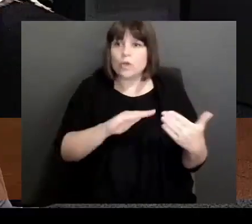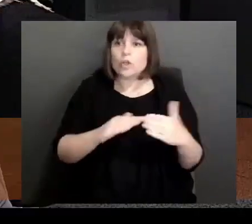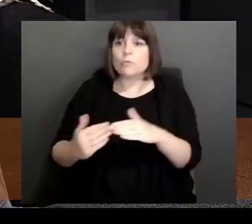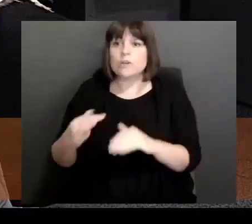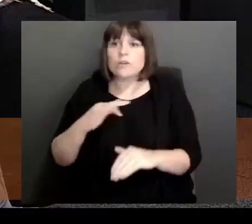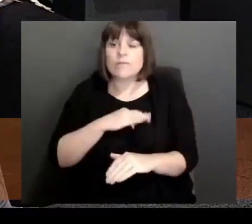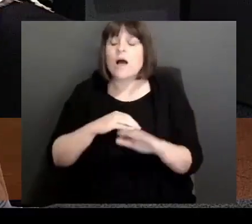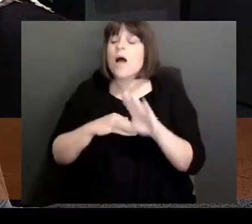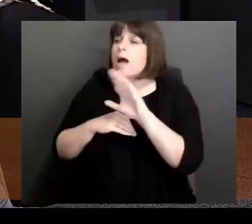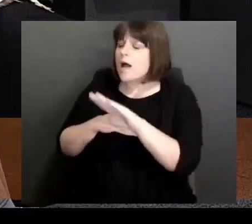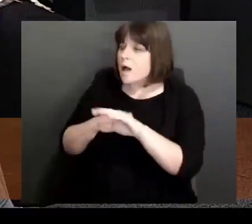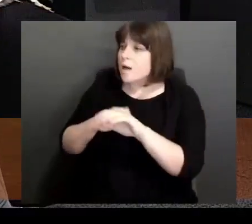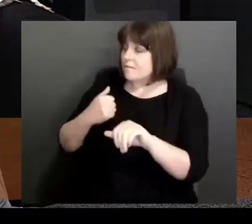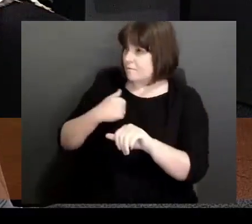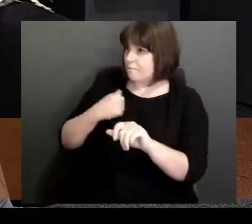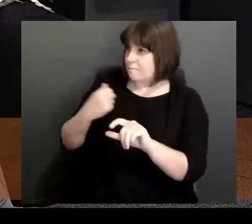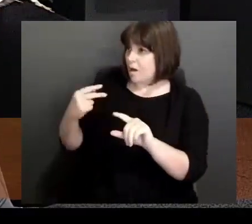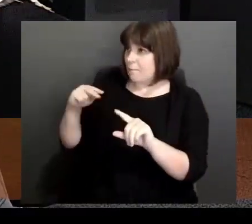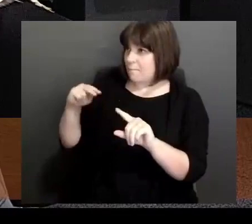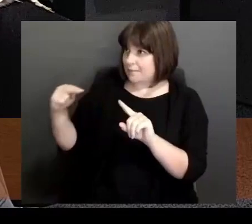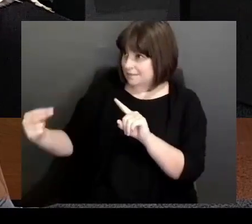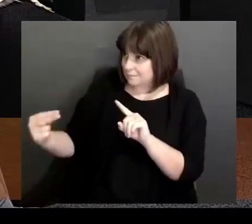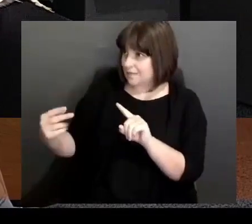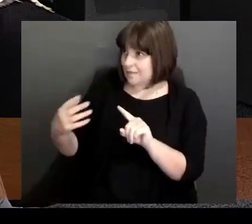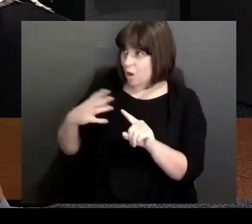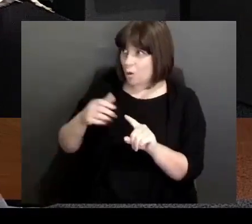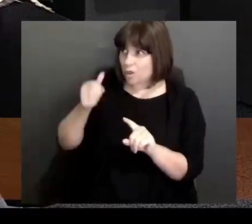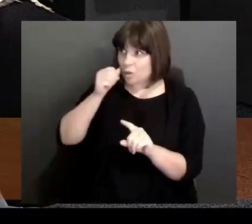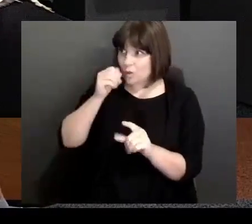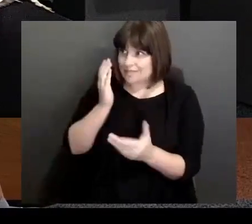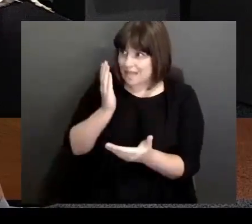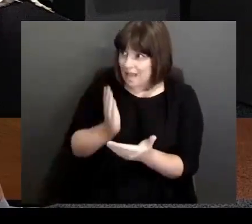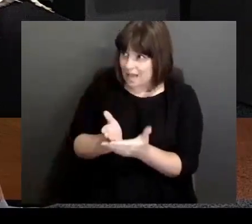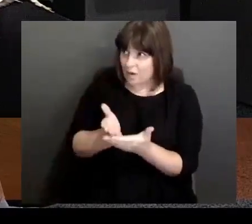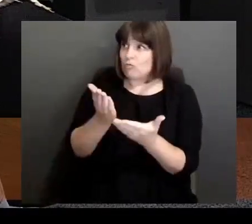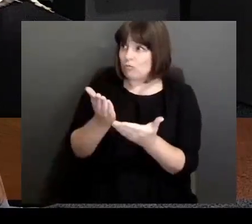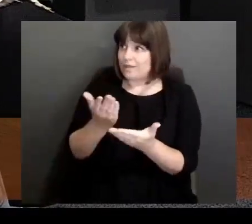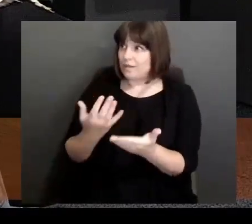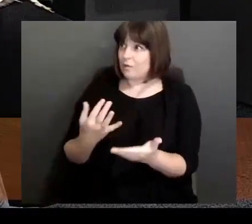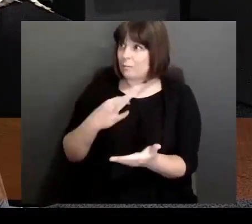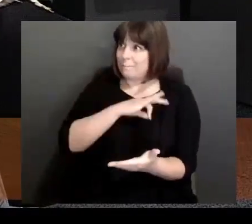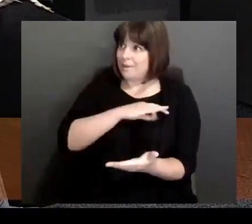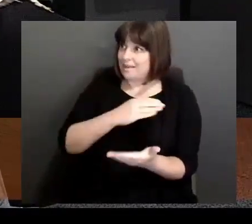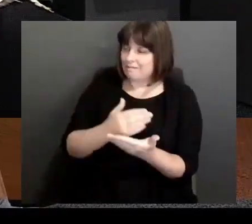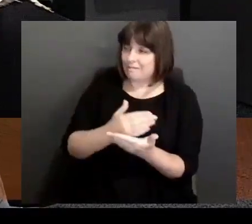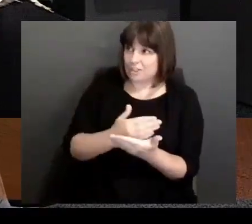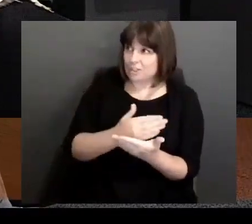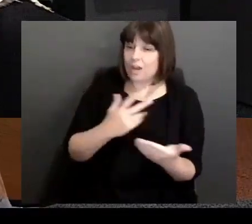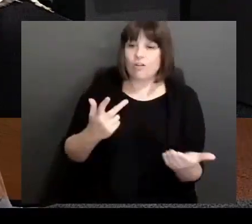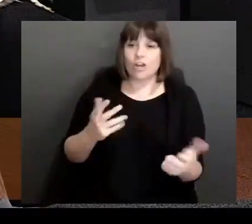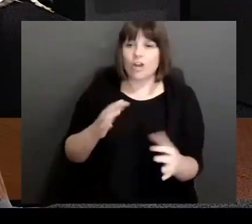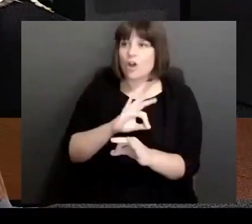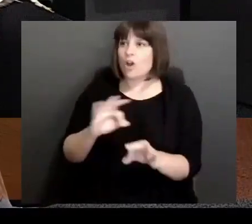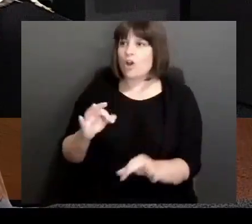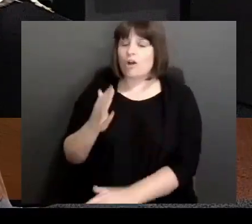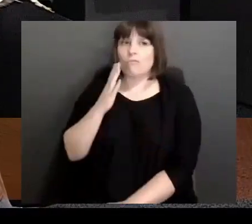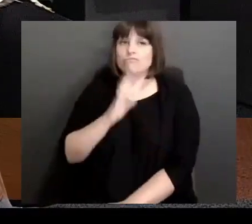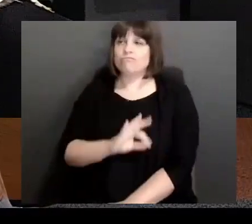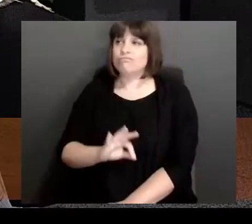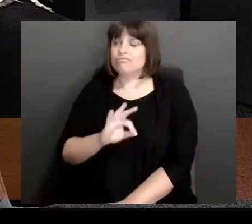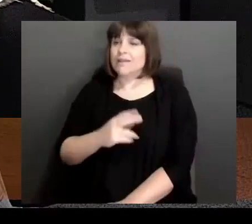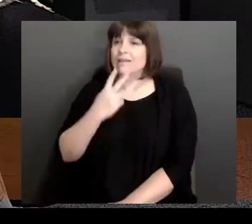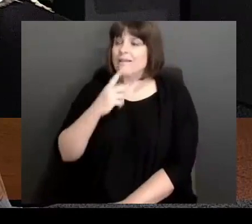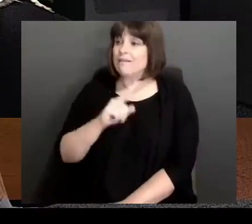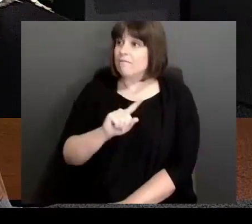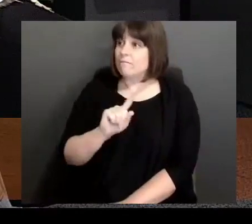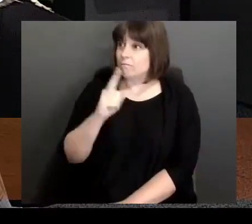wondering, is there actual real benefit sharing, not symbolic, not back caring, if for First Peoples being